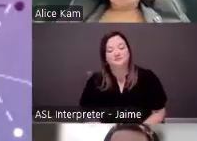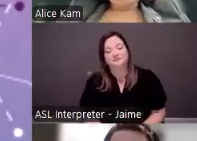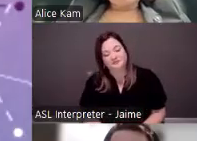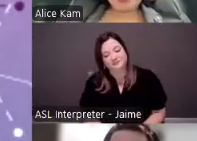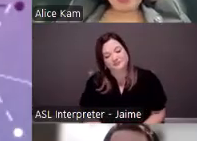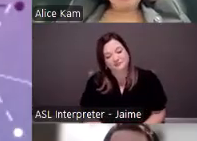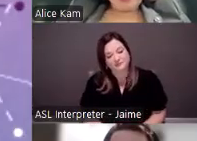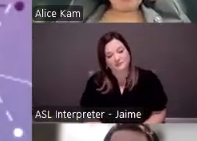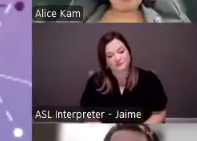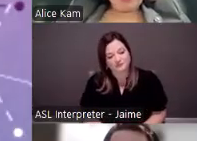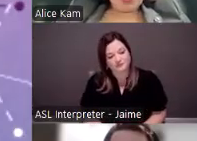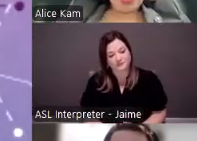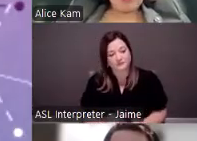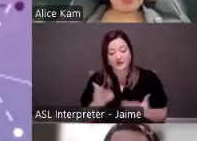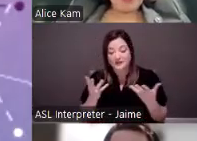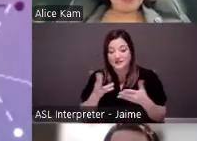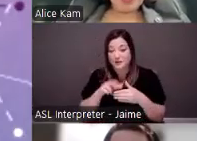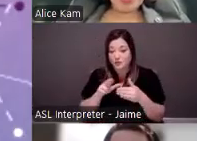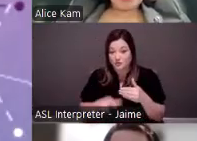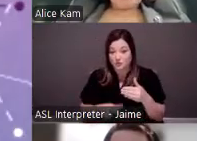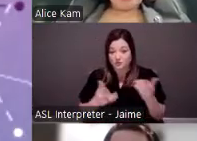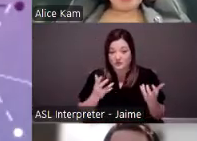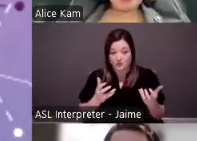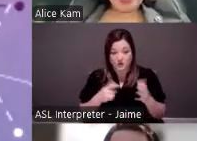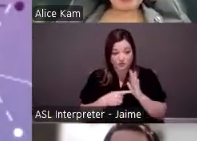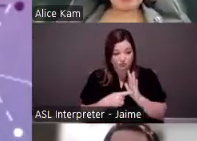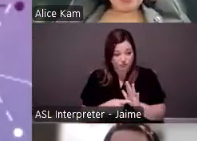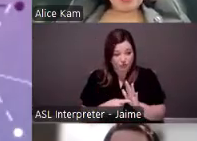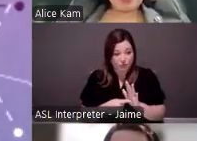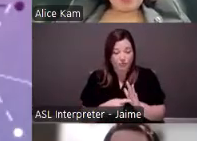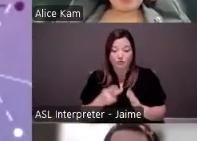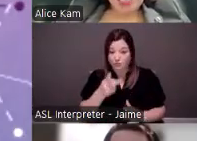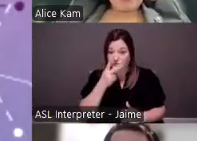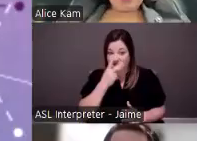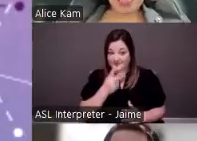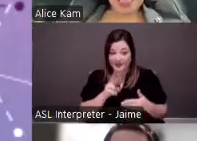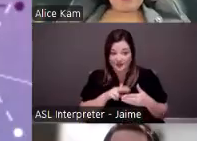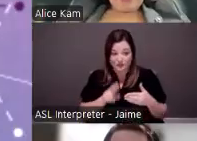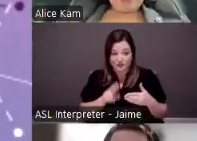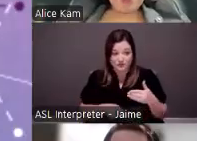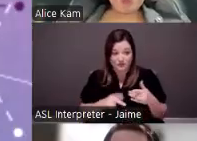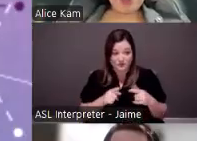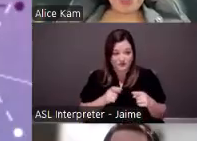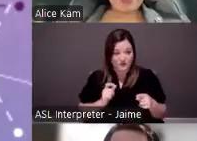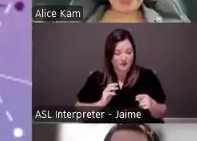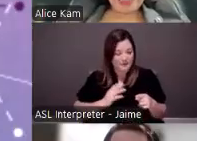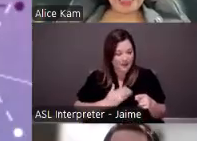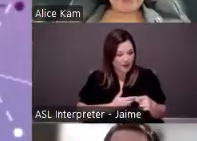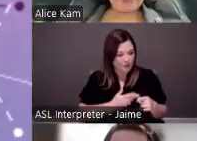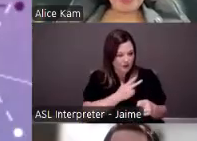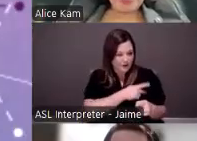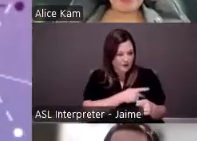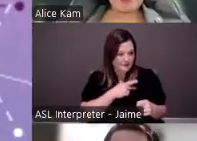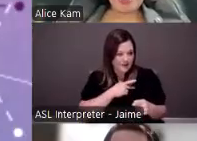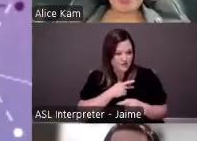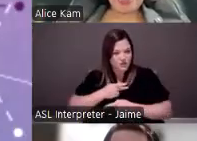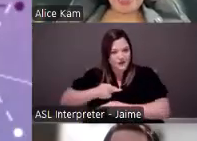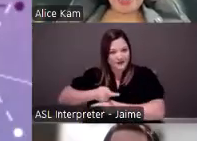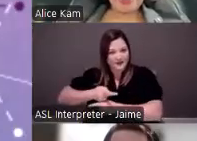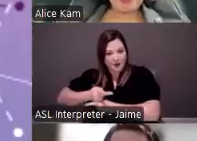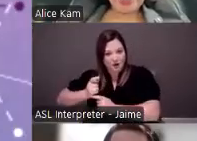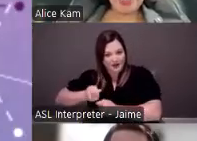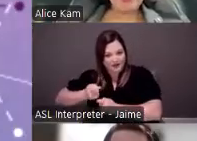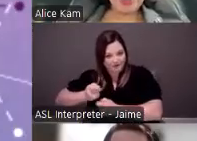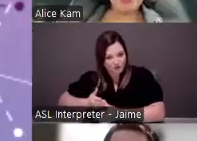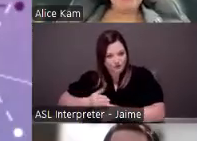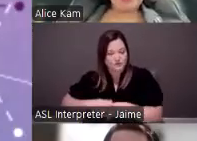So some of the results that I would like to share with you. So you can see that the results from our patient and caregivers, as well as from our